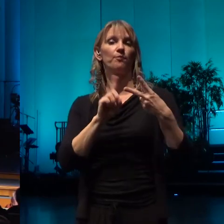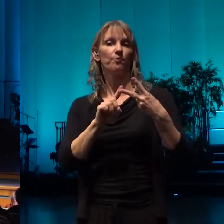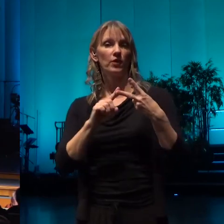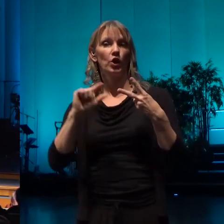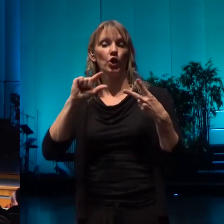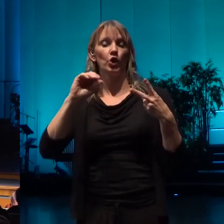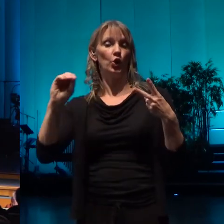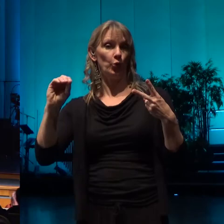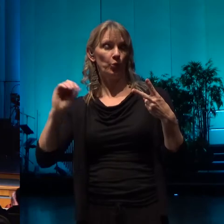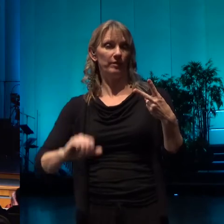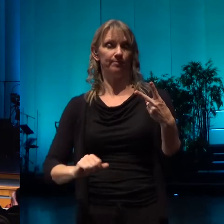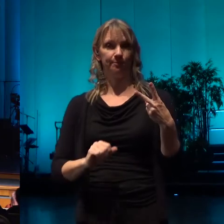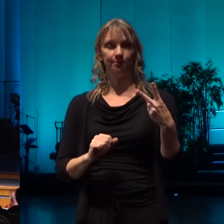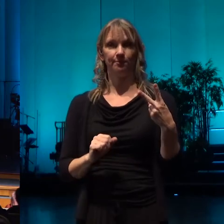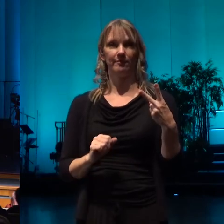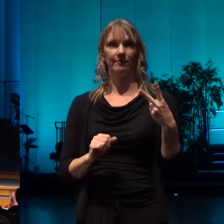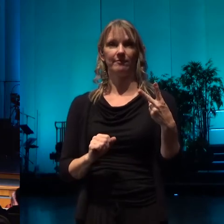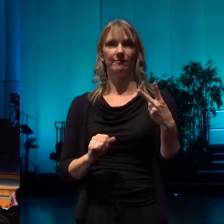called goo.